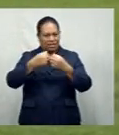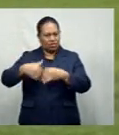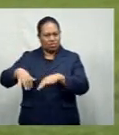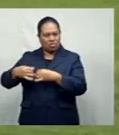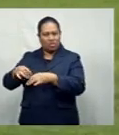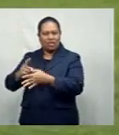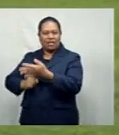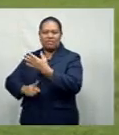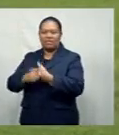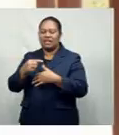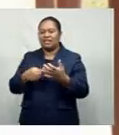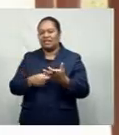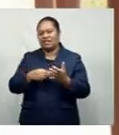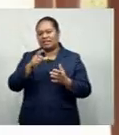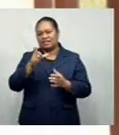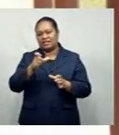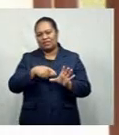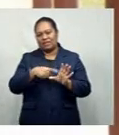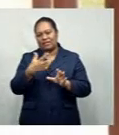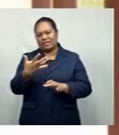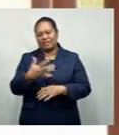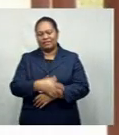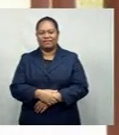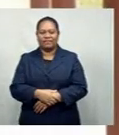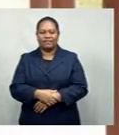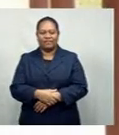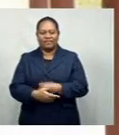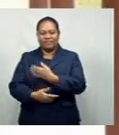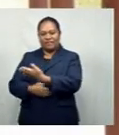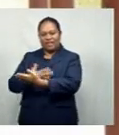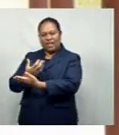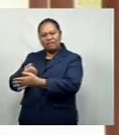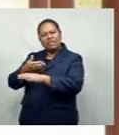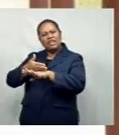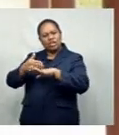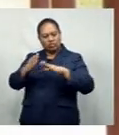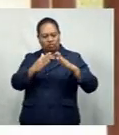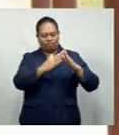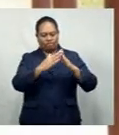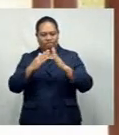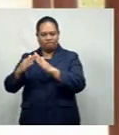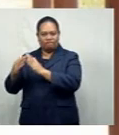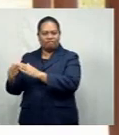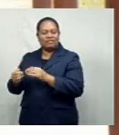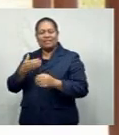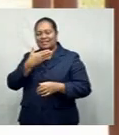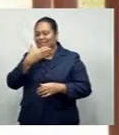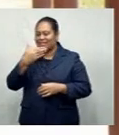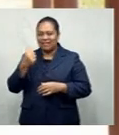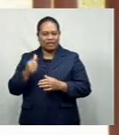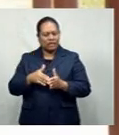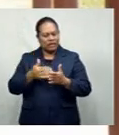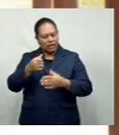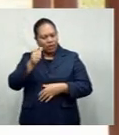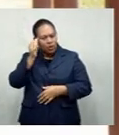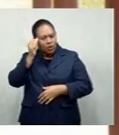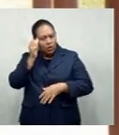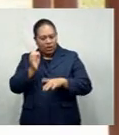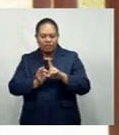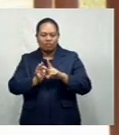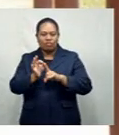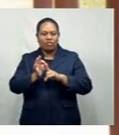Tropical Cyclone Yasa. We have a new classroom building, nicely built, and we know it will improve learning for our